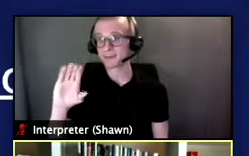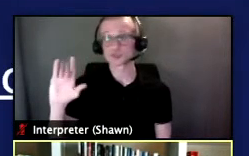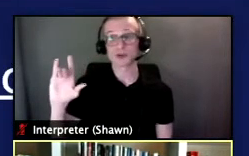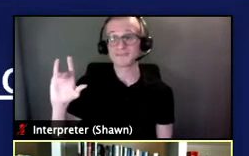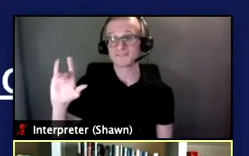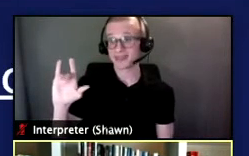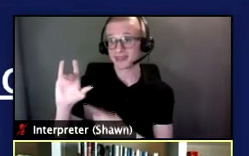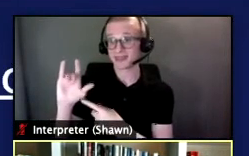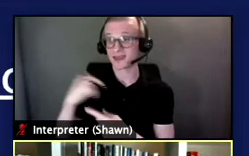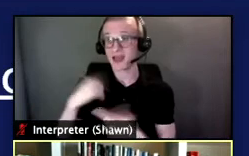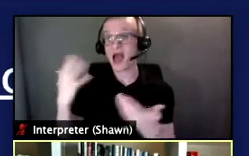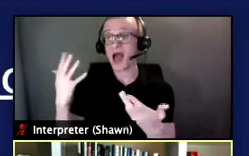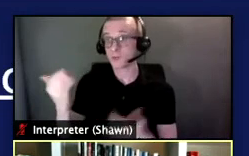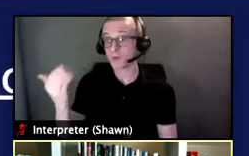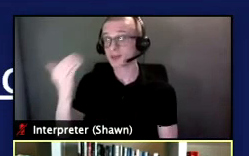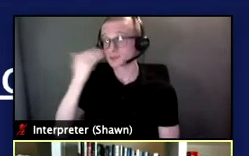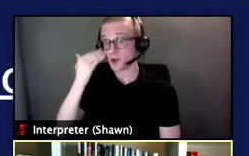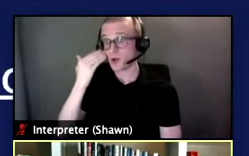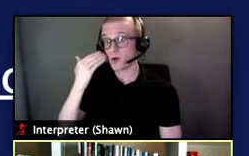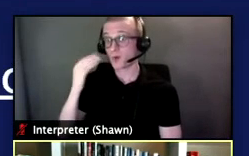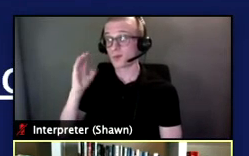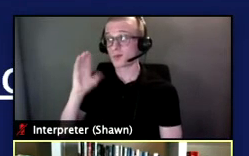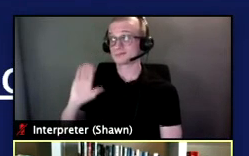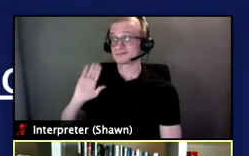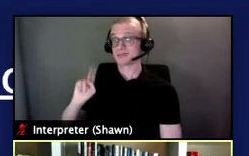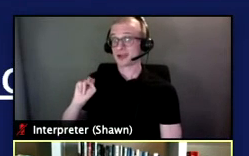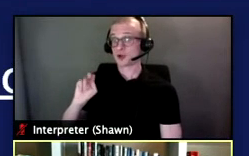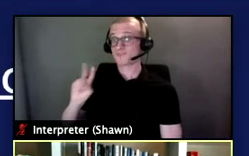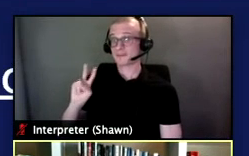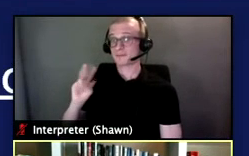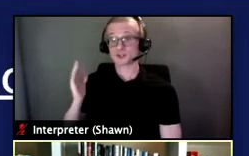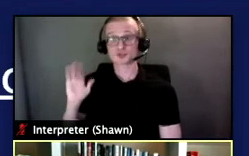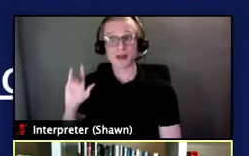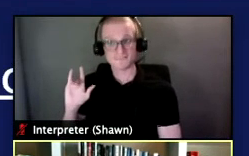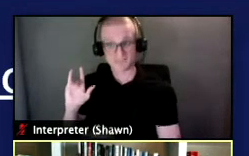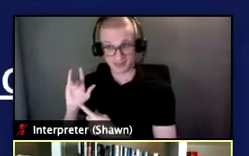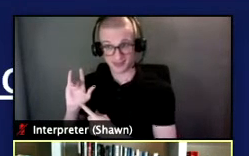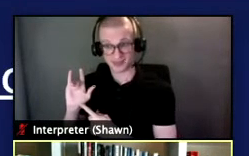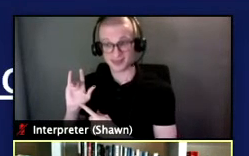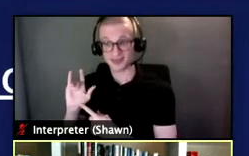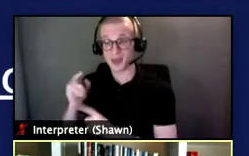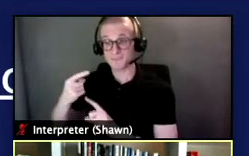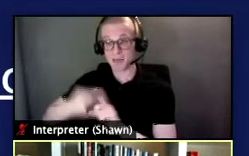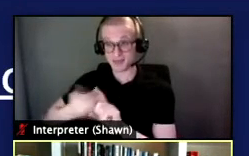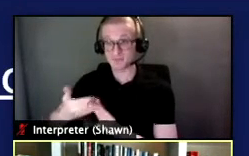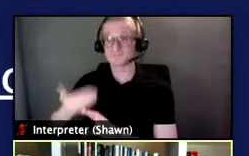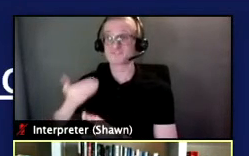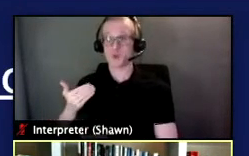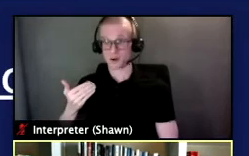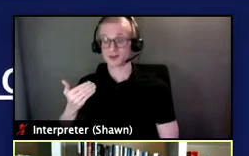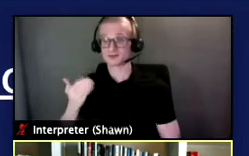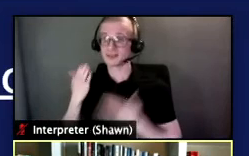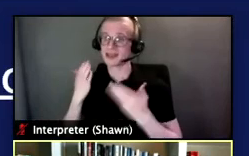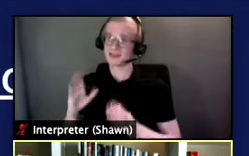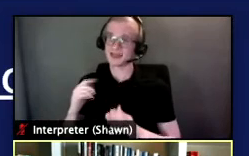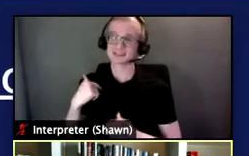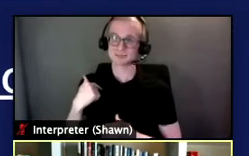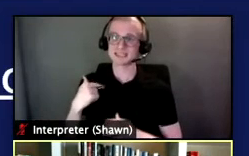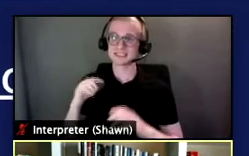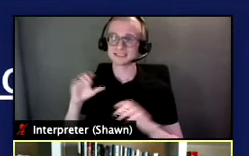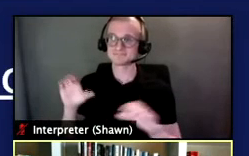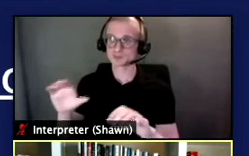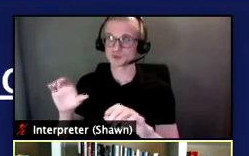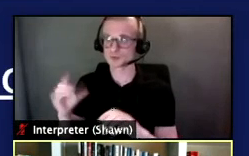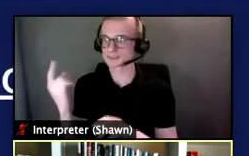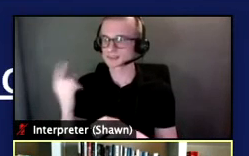the 25th of November so that we can take actions that might slow things down so that I never have to make the